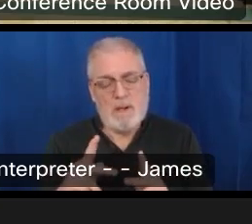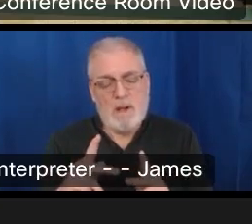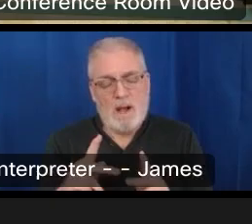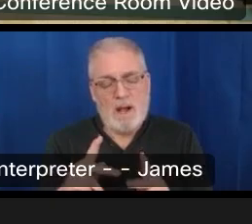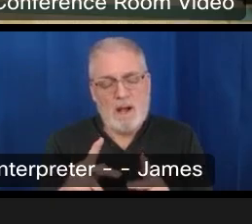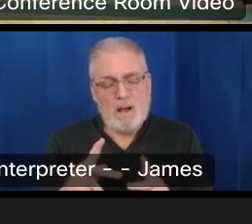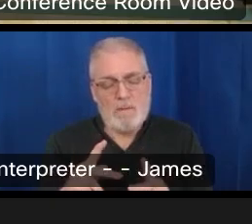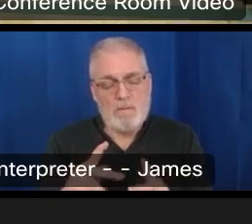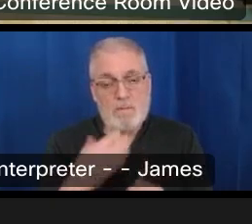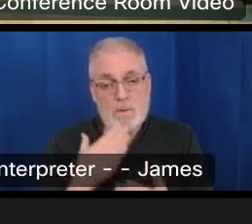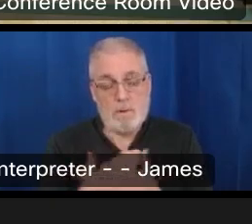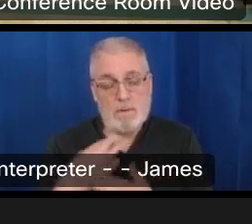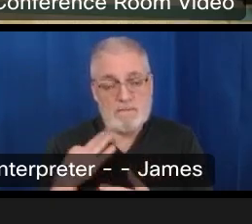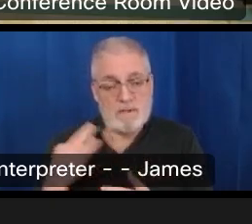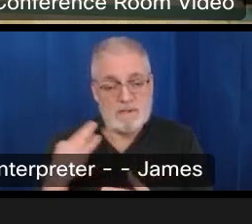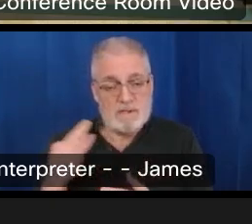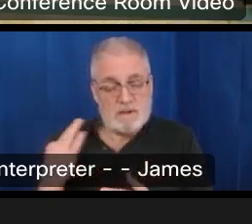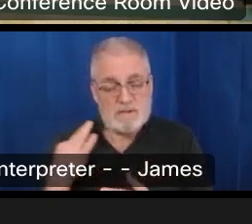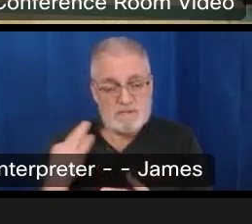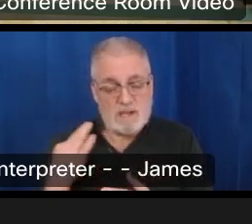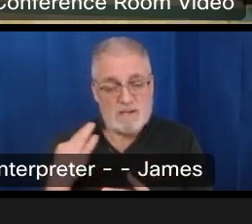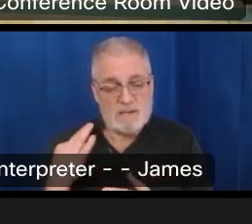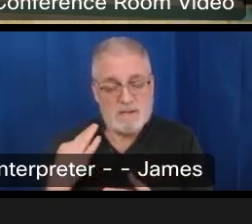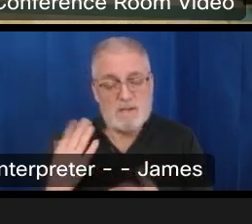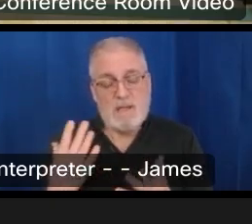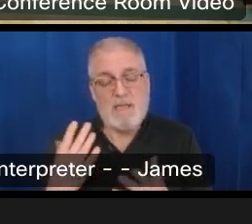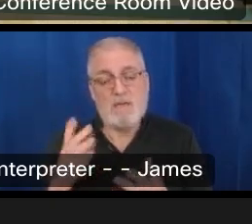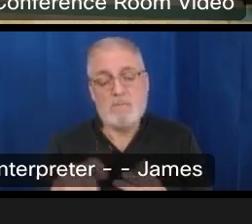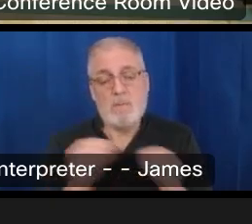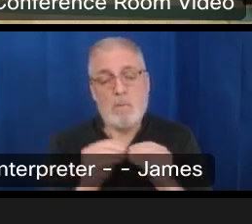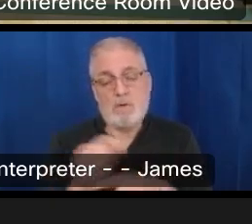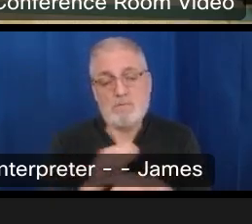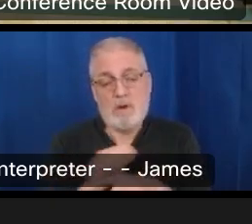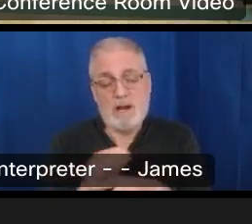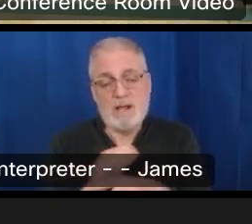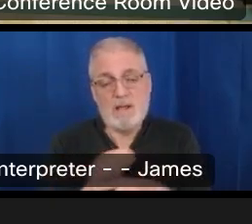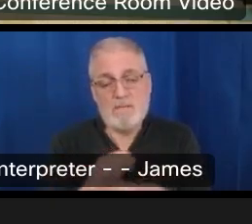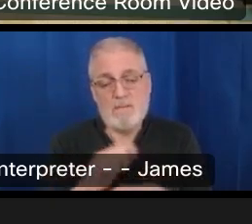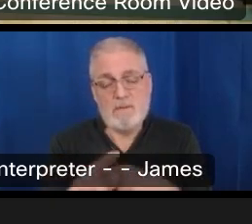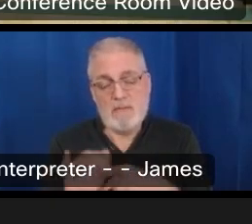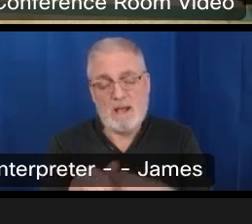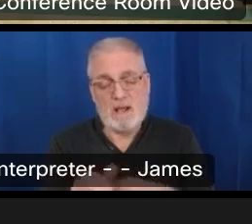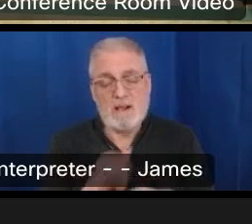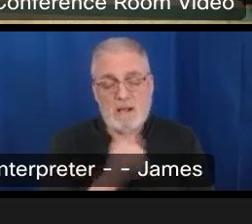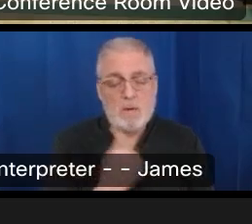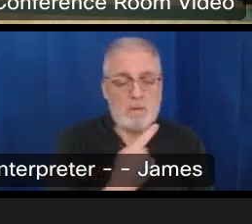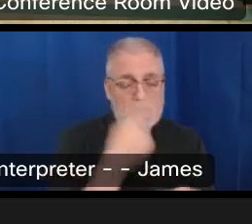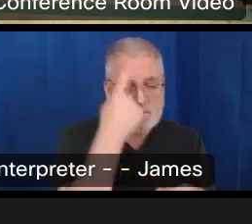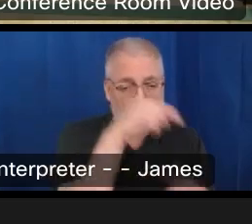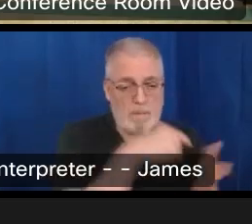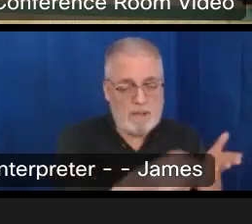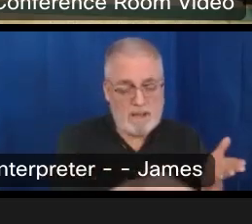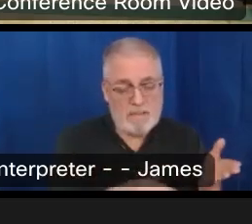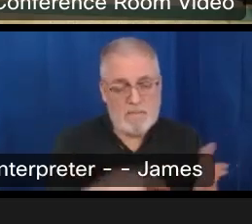And I think there should definitely be more training to help on the volunteer side. So not just for pay, but a lot of volunteers.